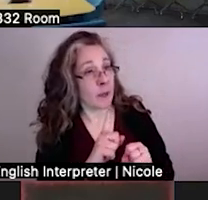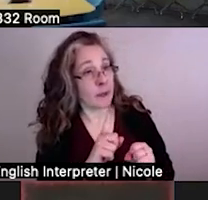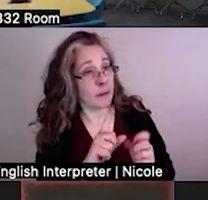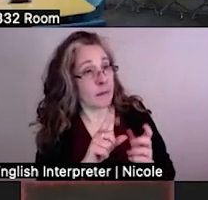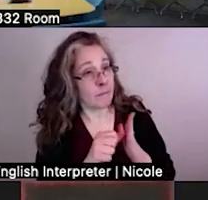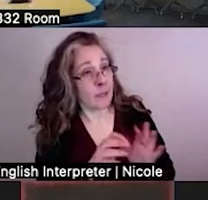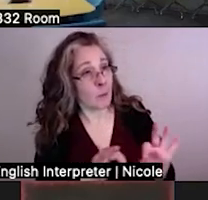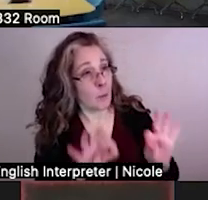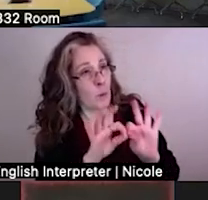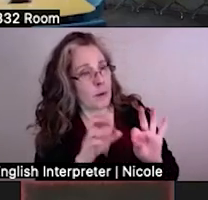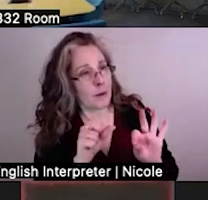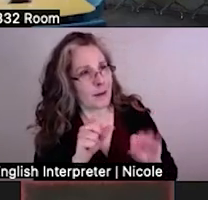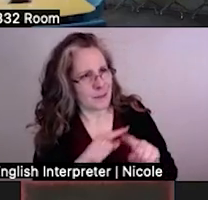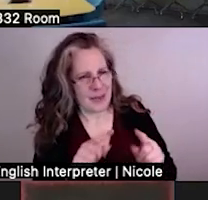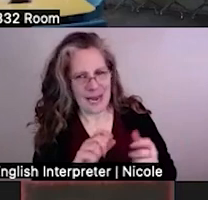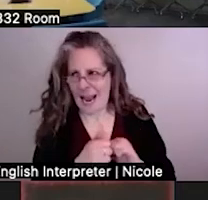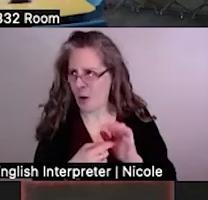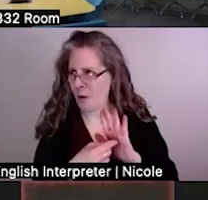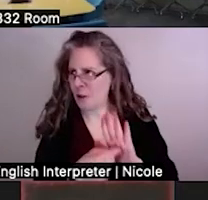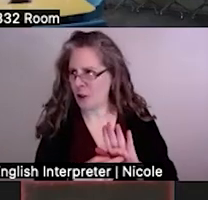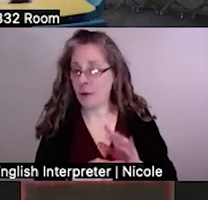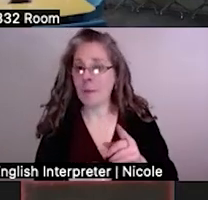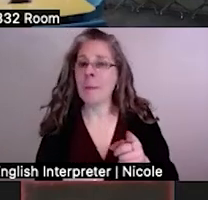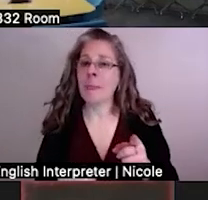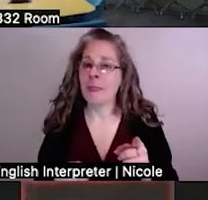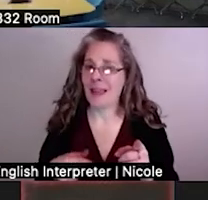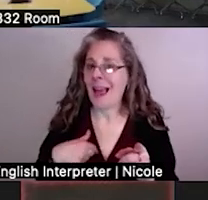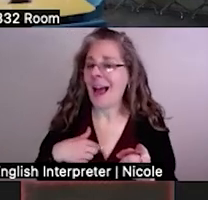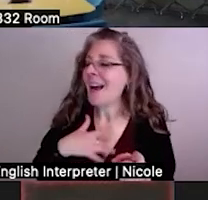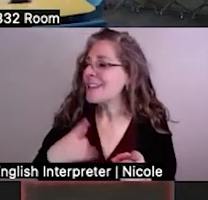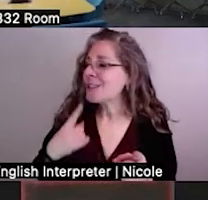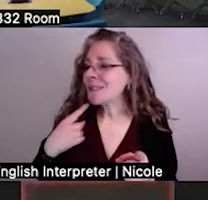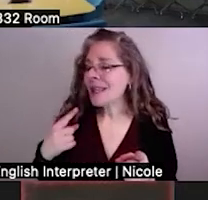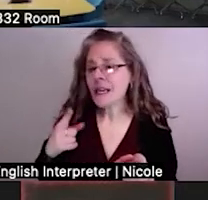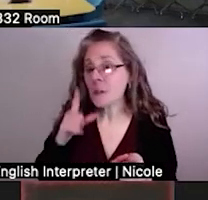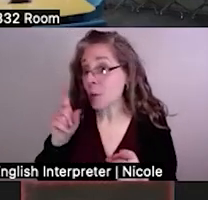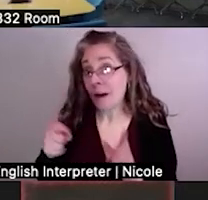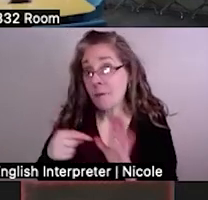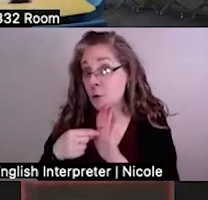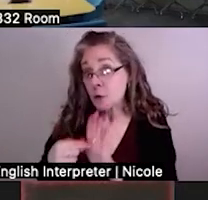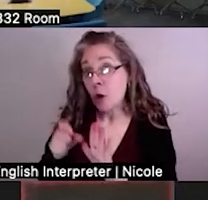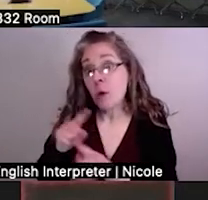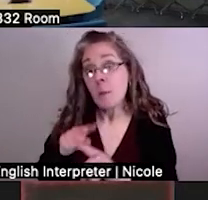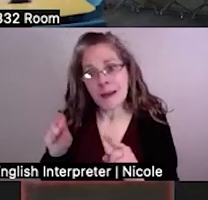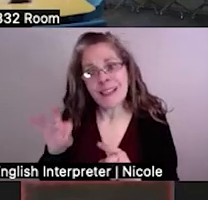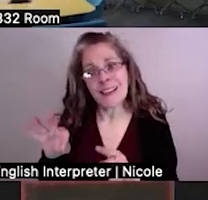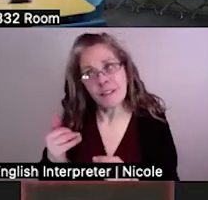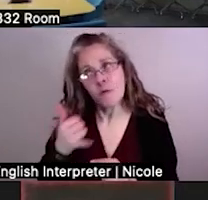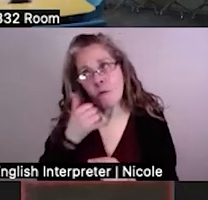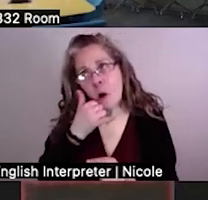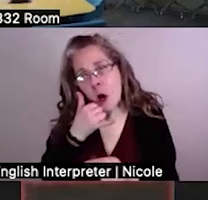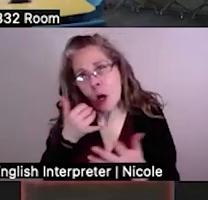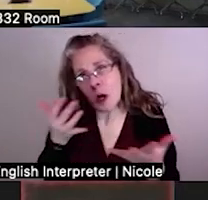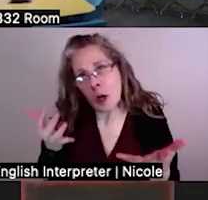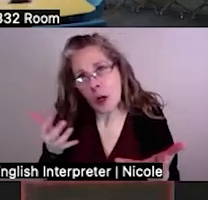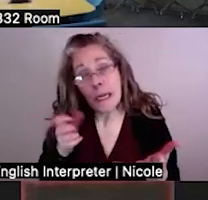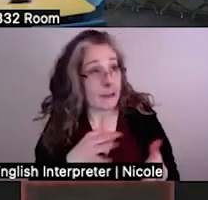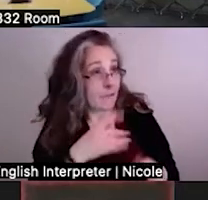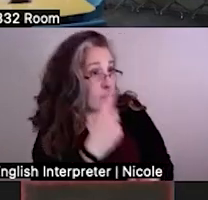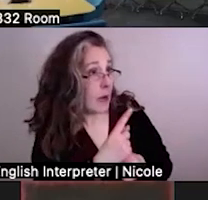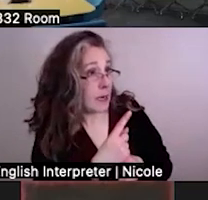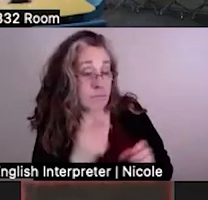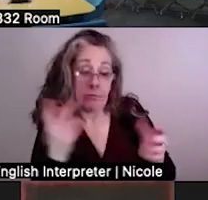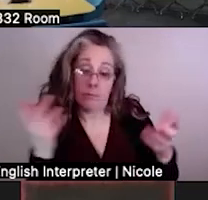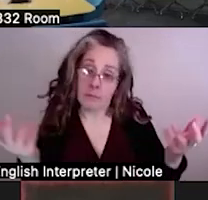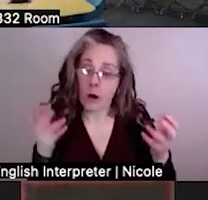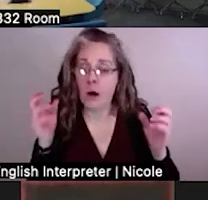I would say like, you don't have to show me work, but if you get it wrong, I can't give you any credit. But if you get it right, then cool, you get full credit. Exactly.